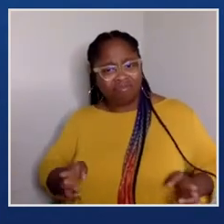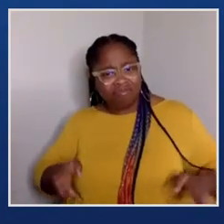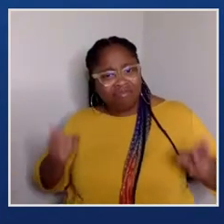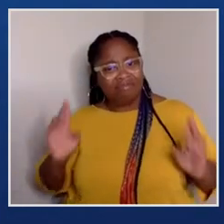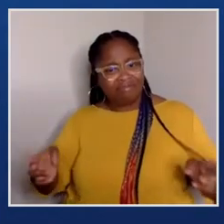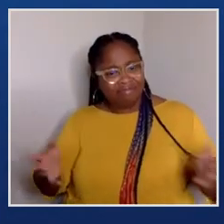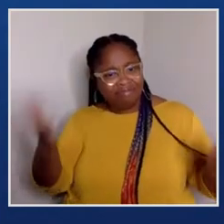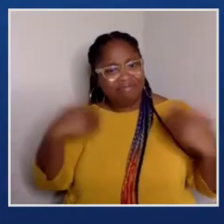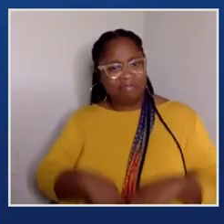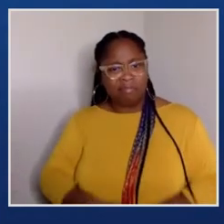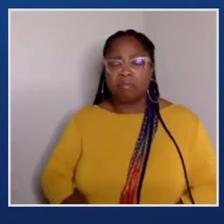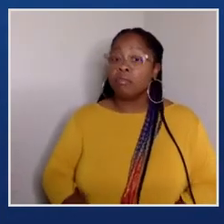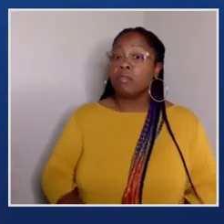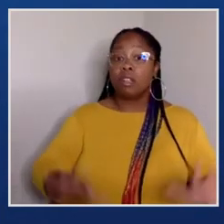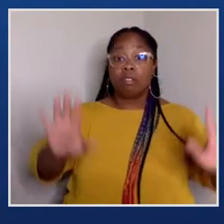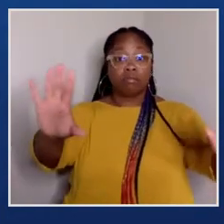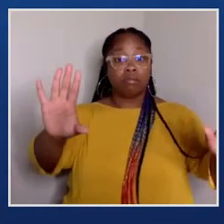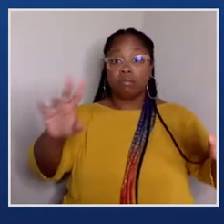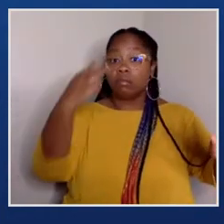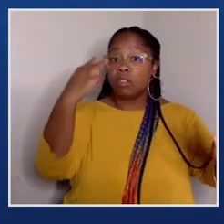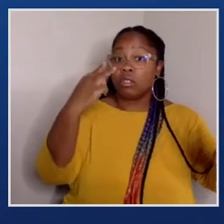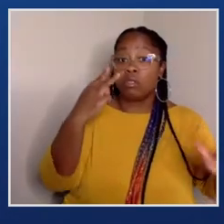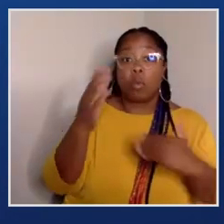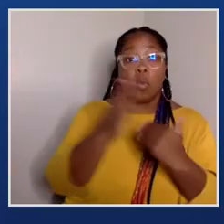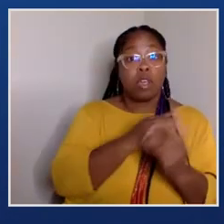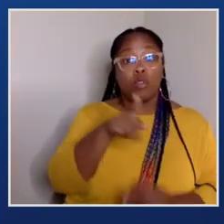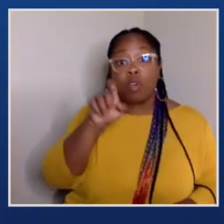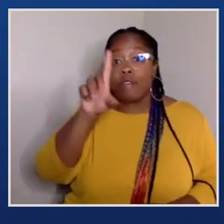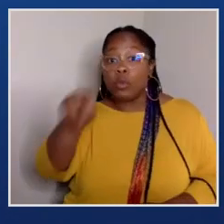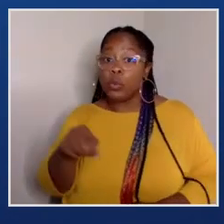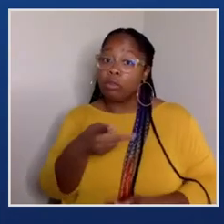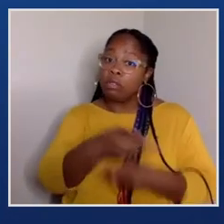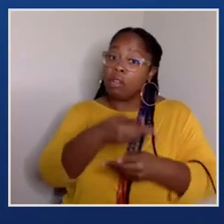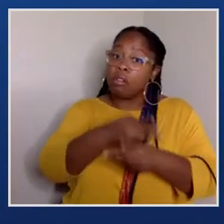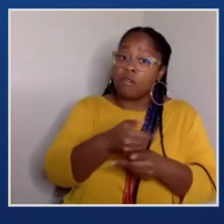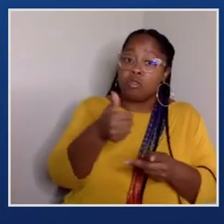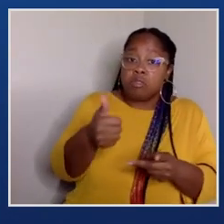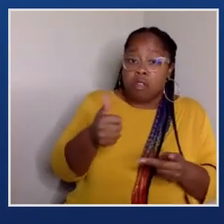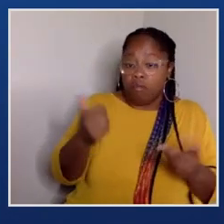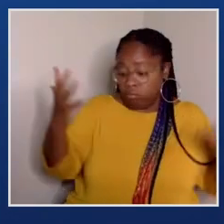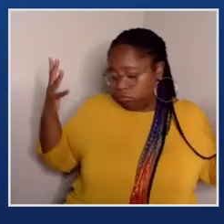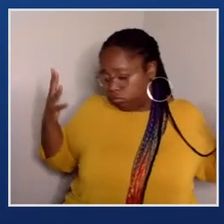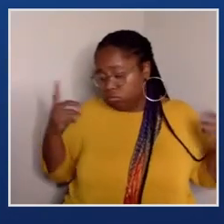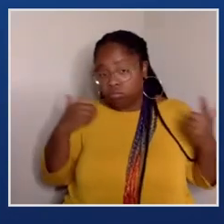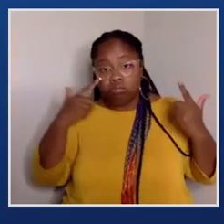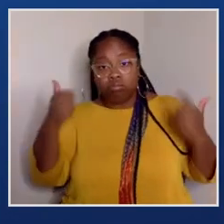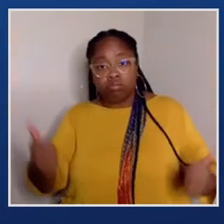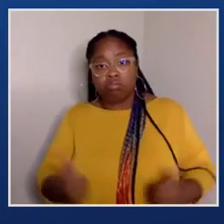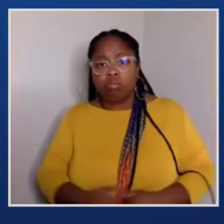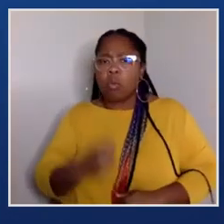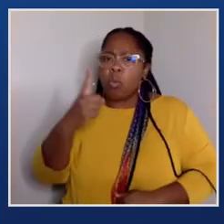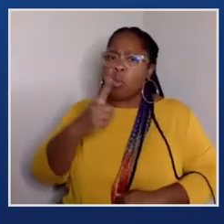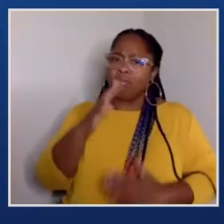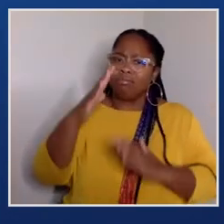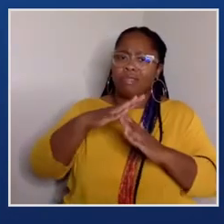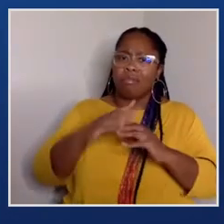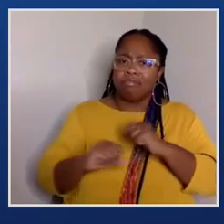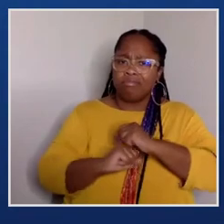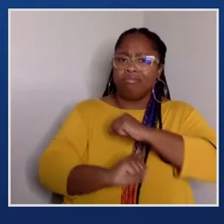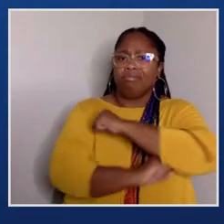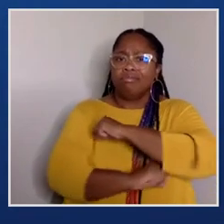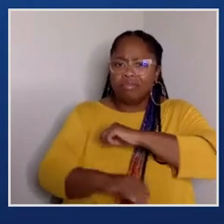You gotta do what you gotta do to preserve yourself. One of the fundamental things in life